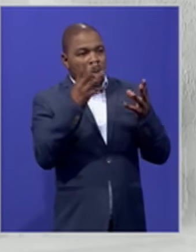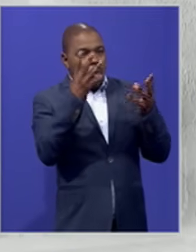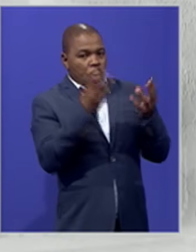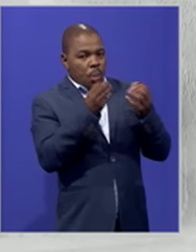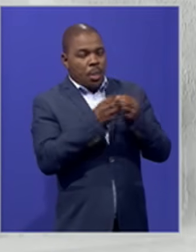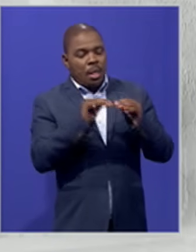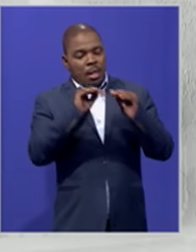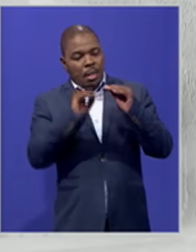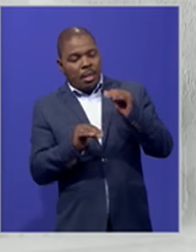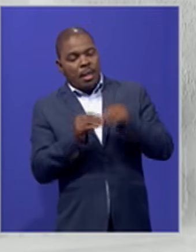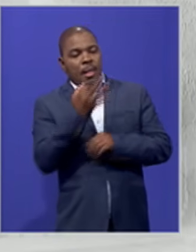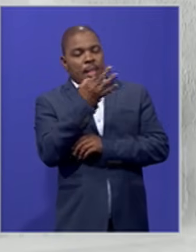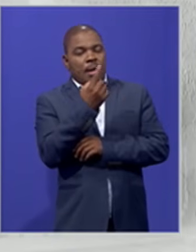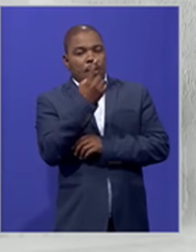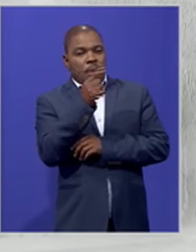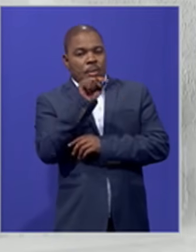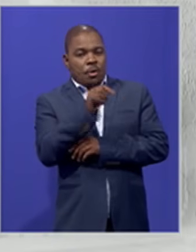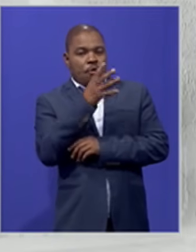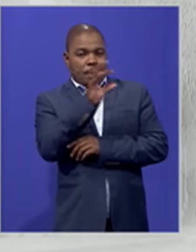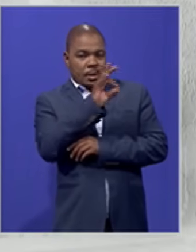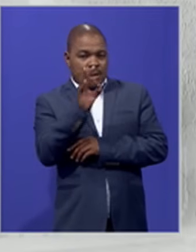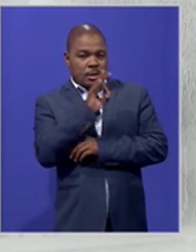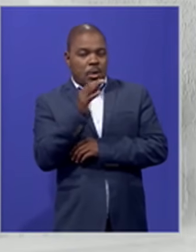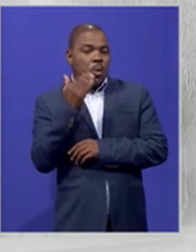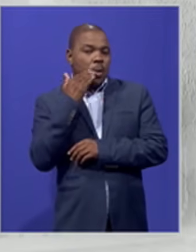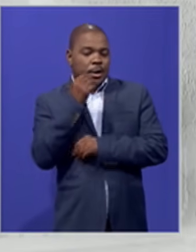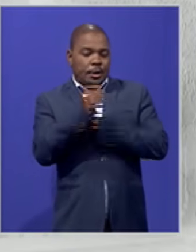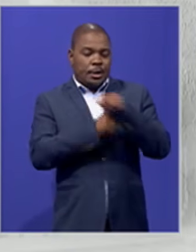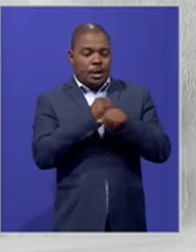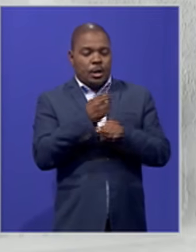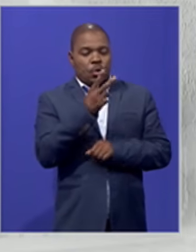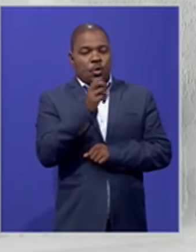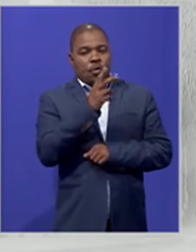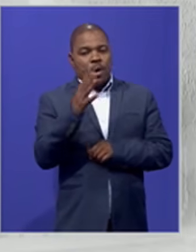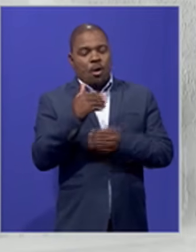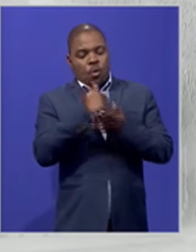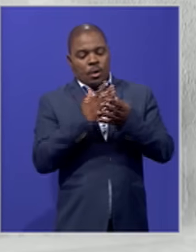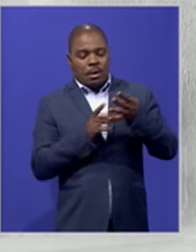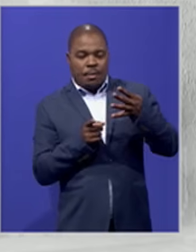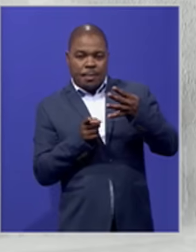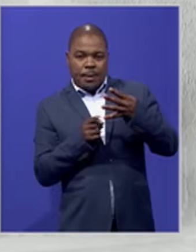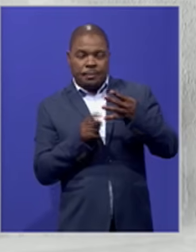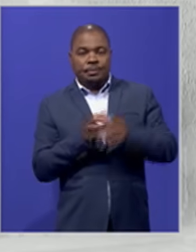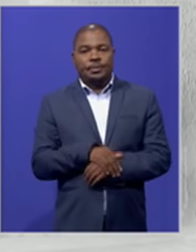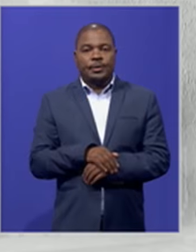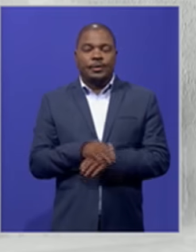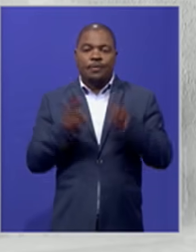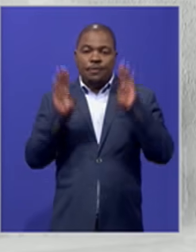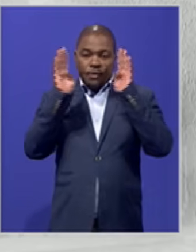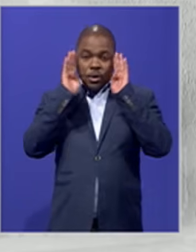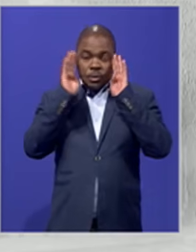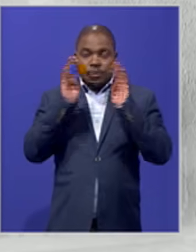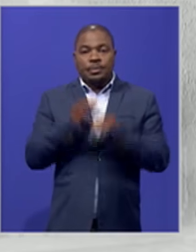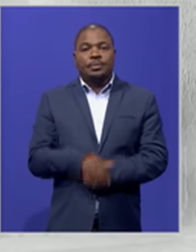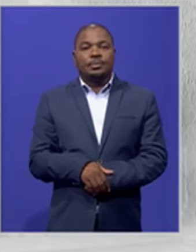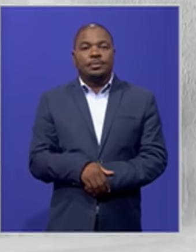tše 33.4 kotareng ya bone ya ngwaga wa 2025. Letlakaleng la Facebook,